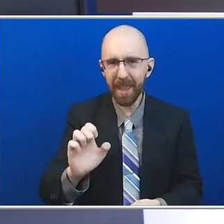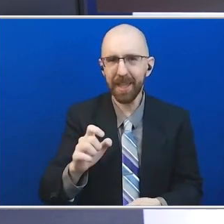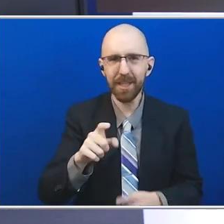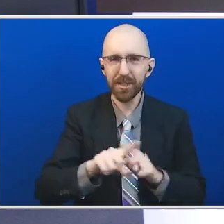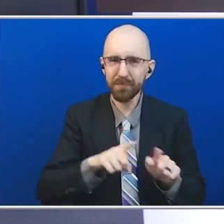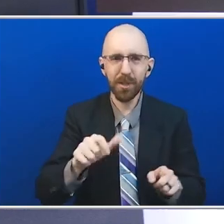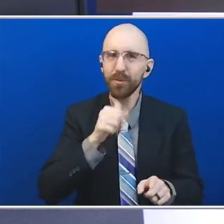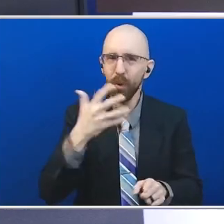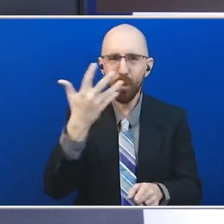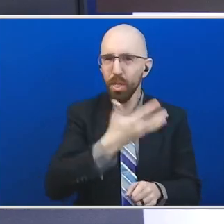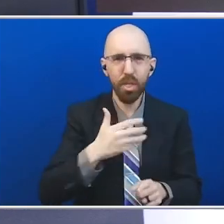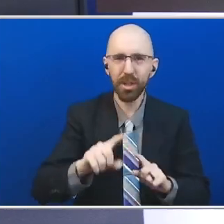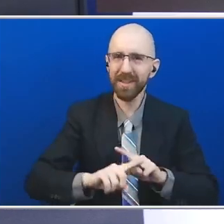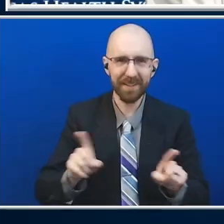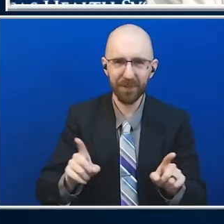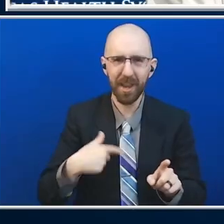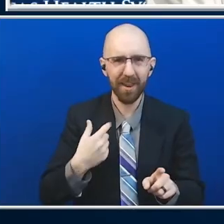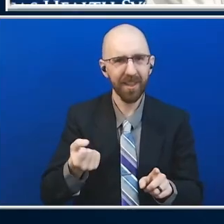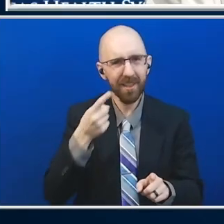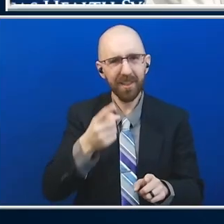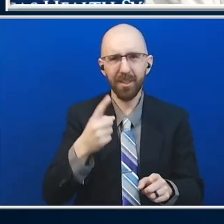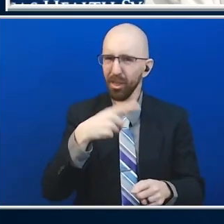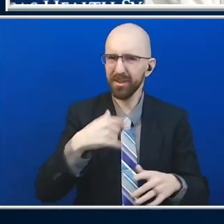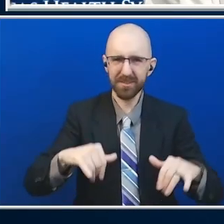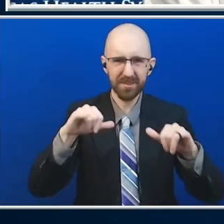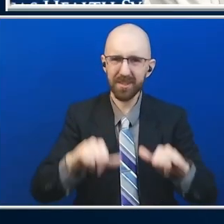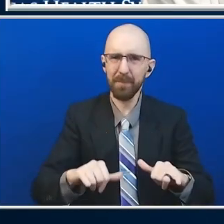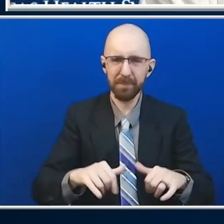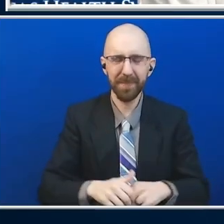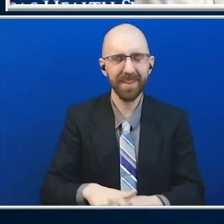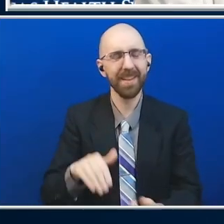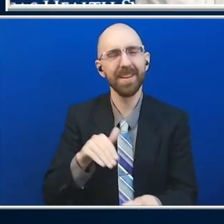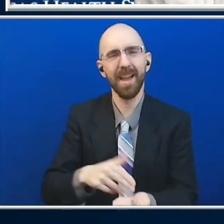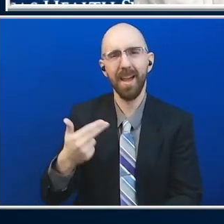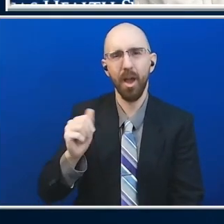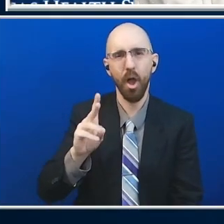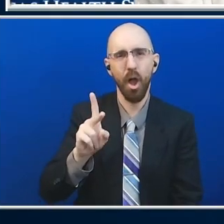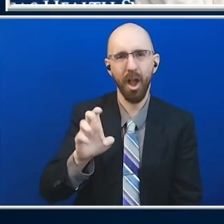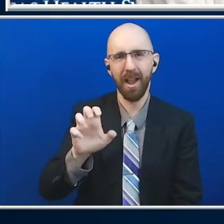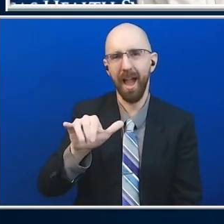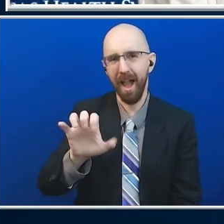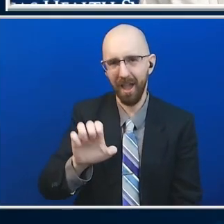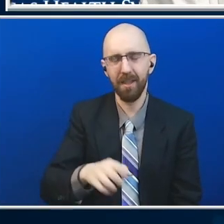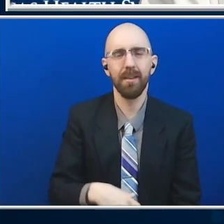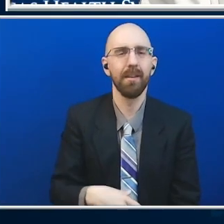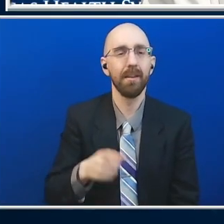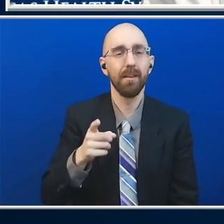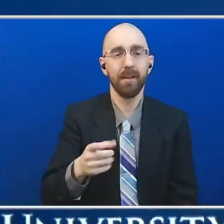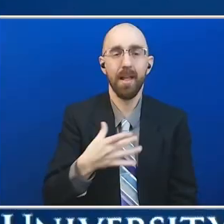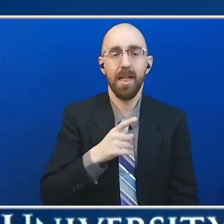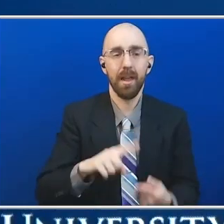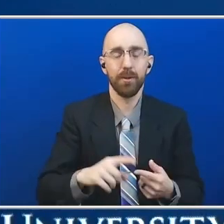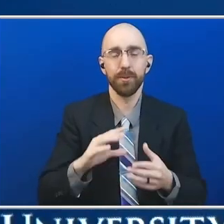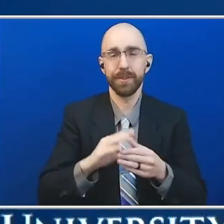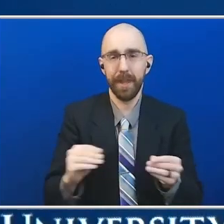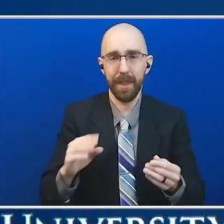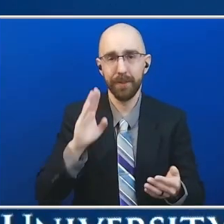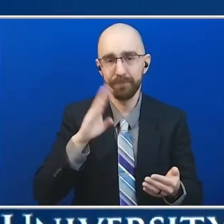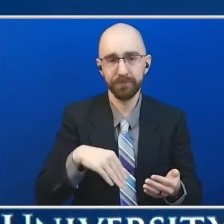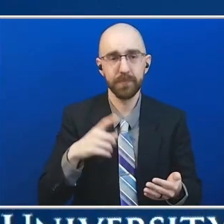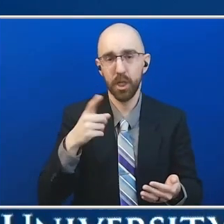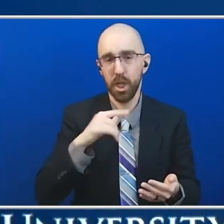don't understand how you've done that. Dr. Hawkeye. Yeah, well, I would like to say that, you know, it looks like we